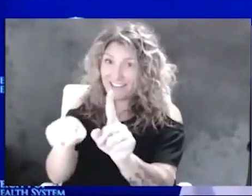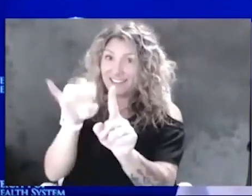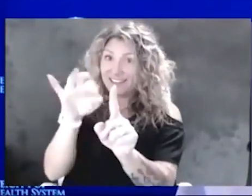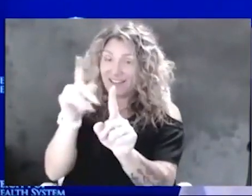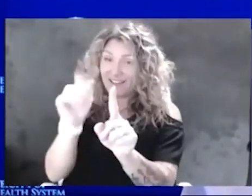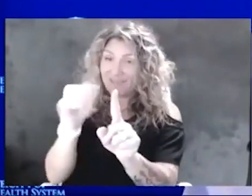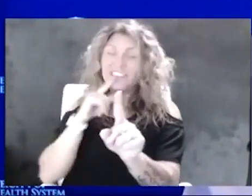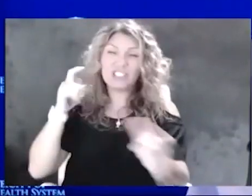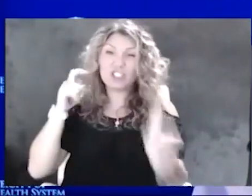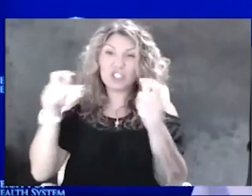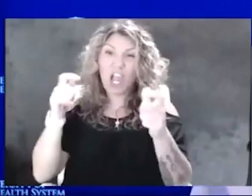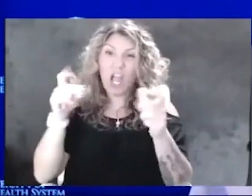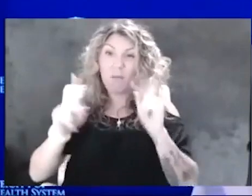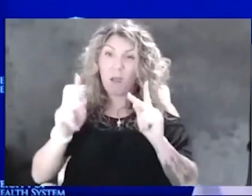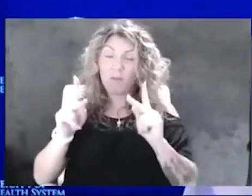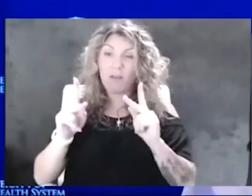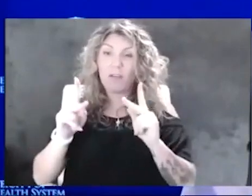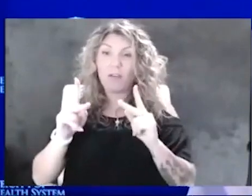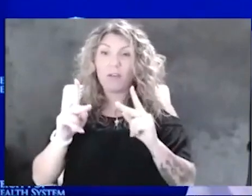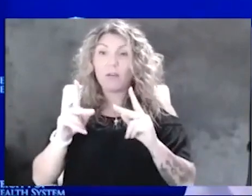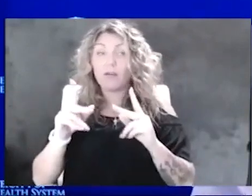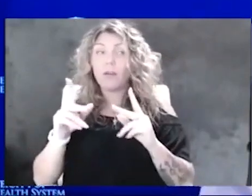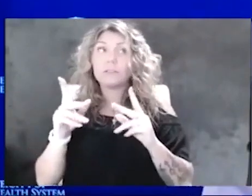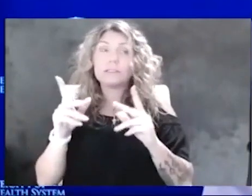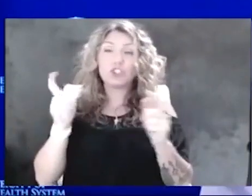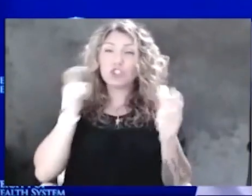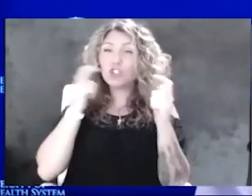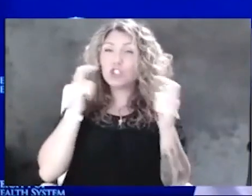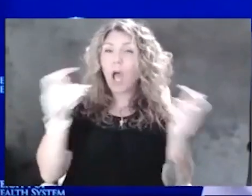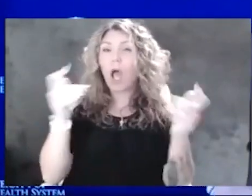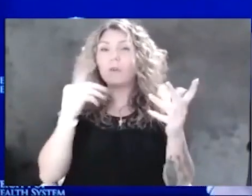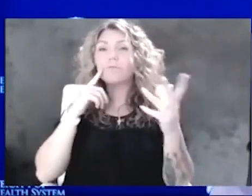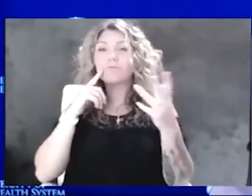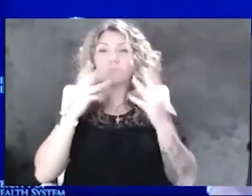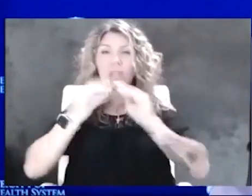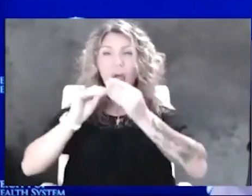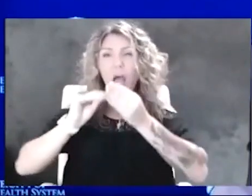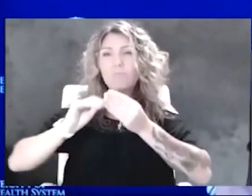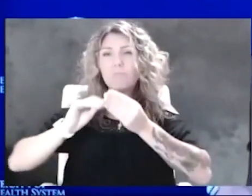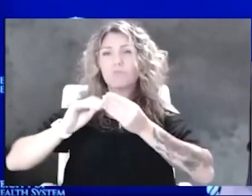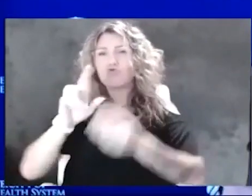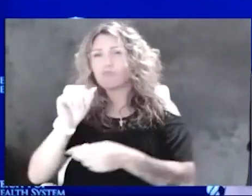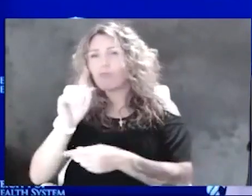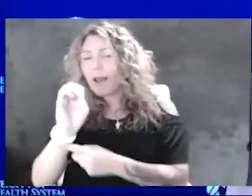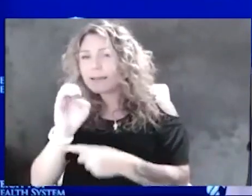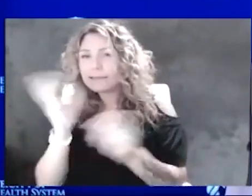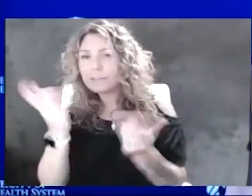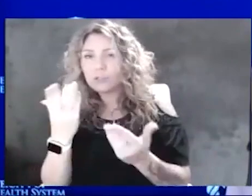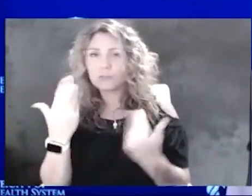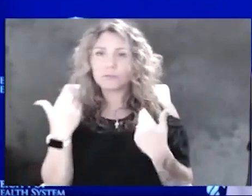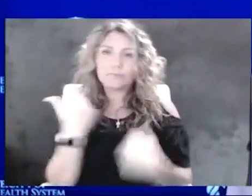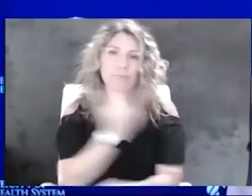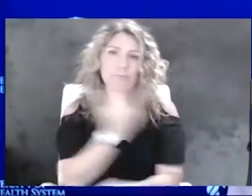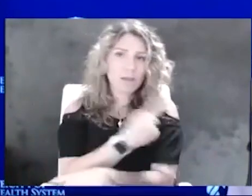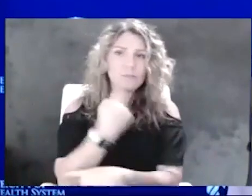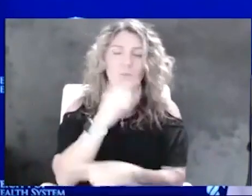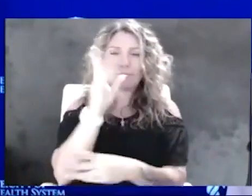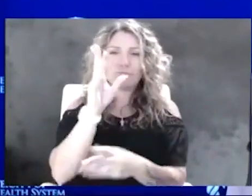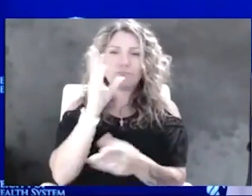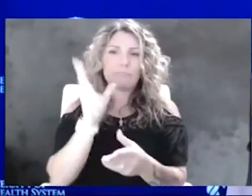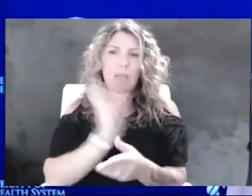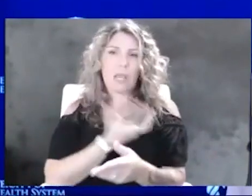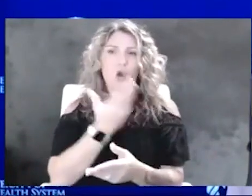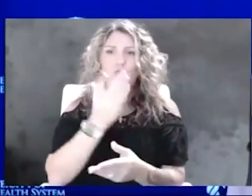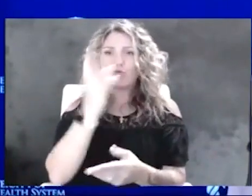population, a much larger picture than we are seeing at our hospital. But again, we gave those reasons why we believe that our